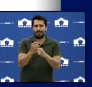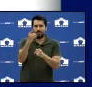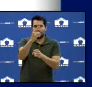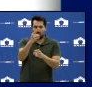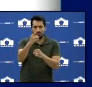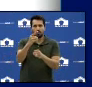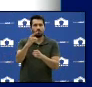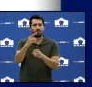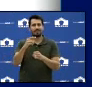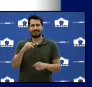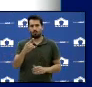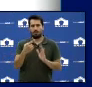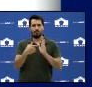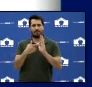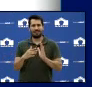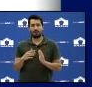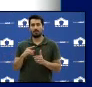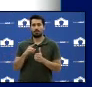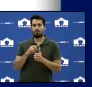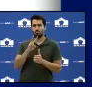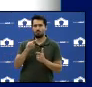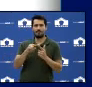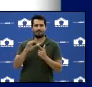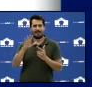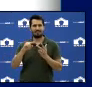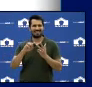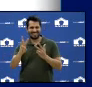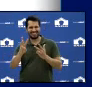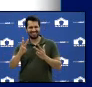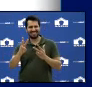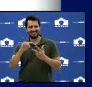And that is single member districts 2, 5, and 6.